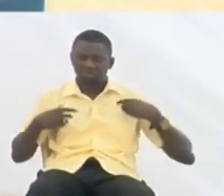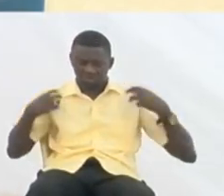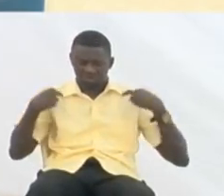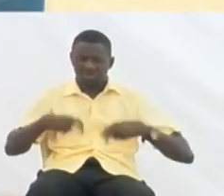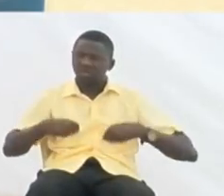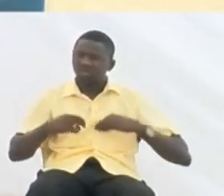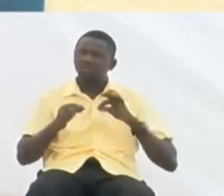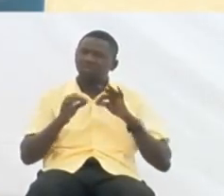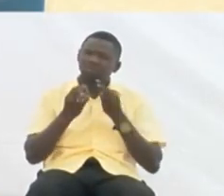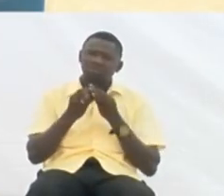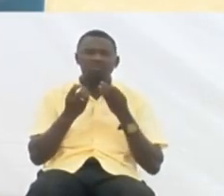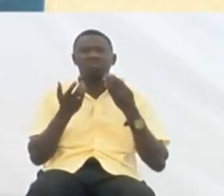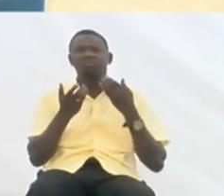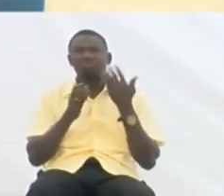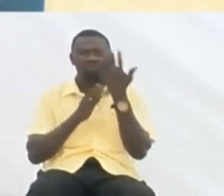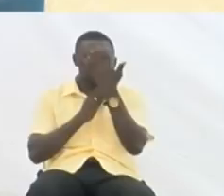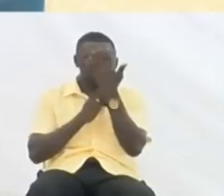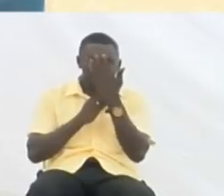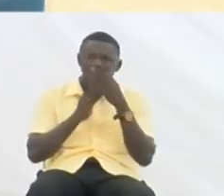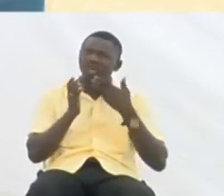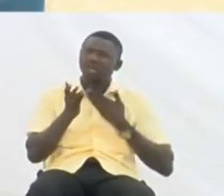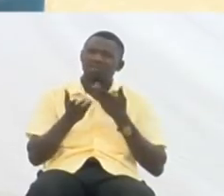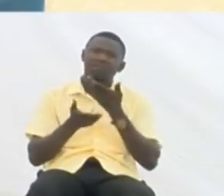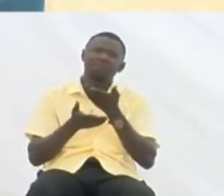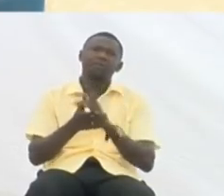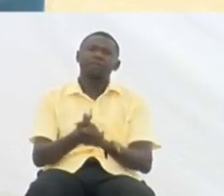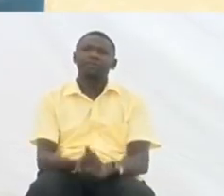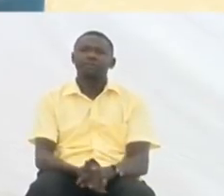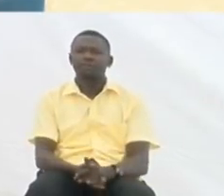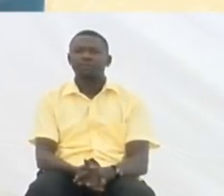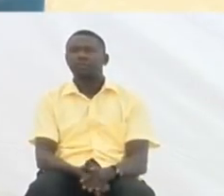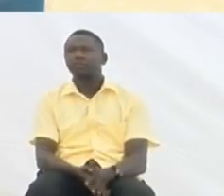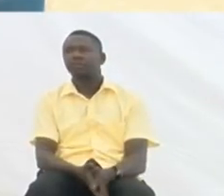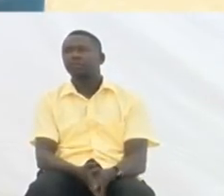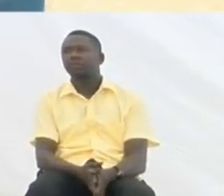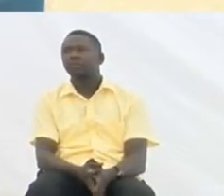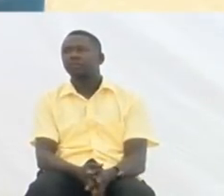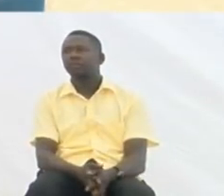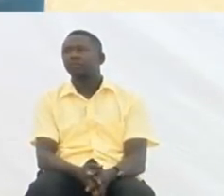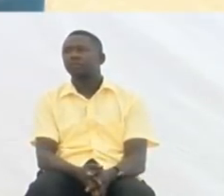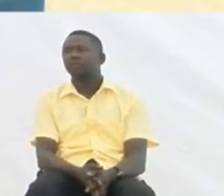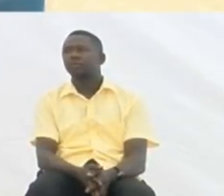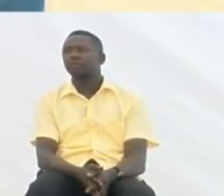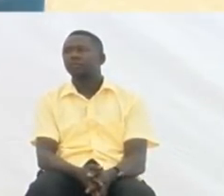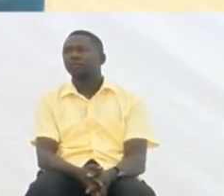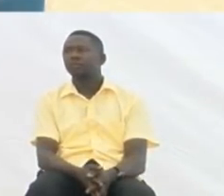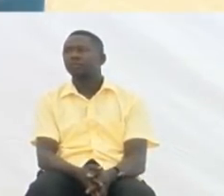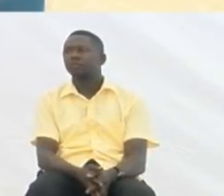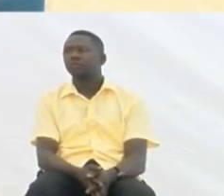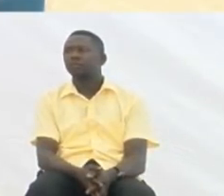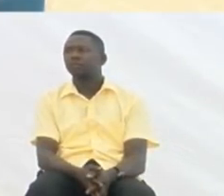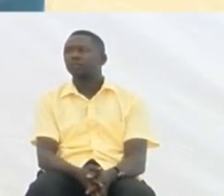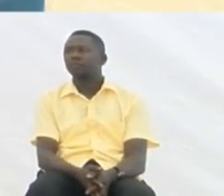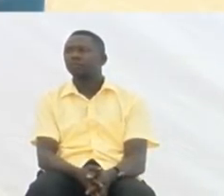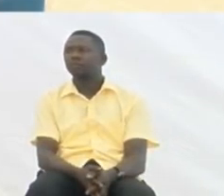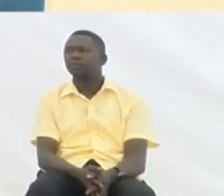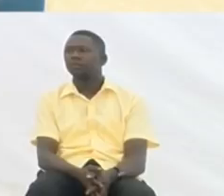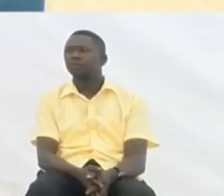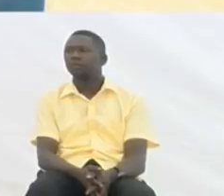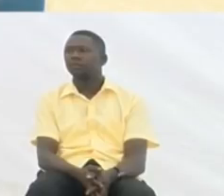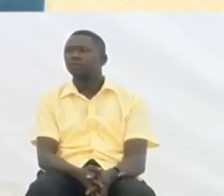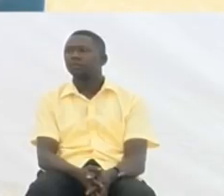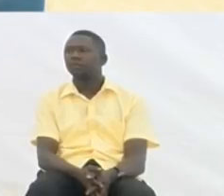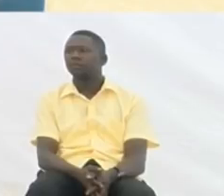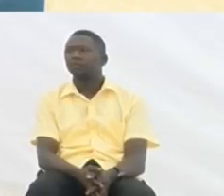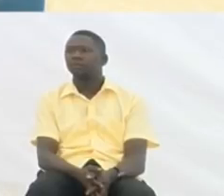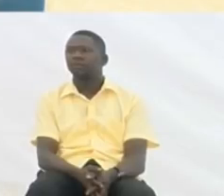They were dressed in red. They had cowrie shells on their hats, and they had